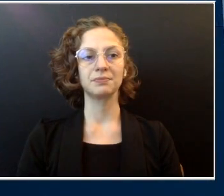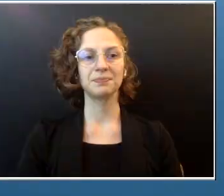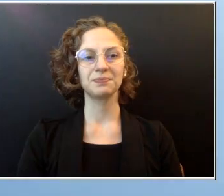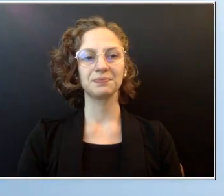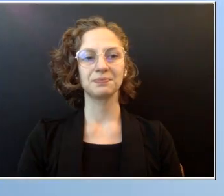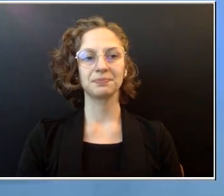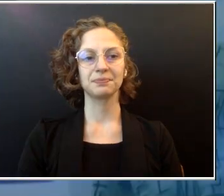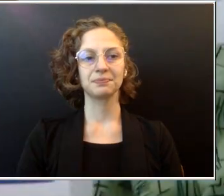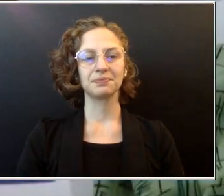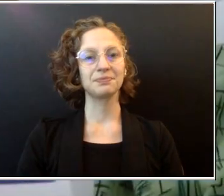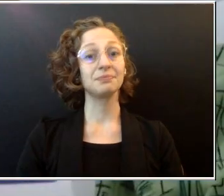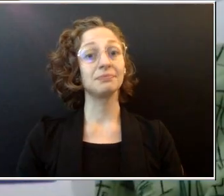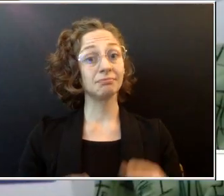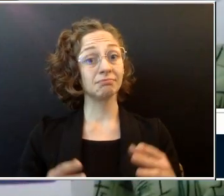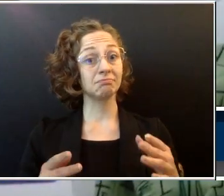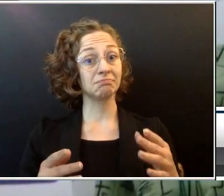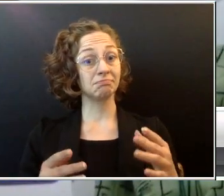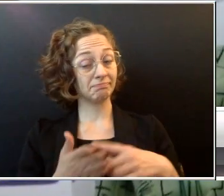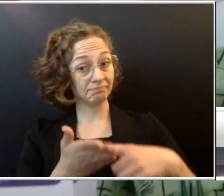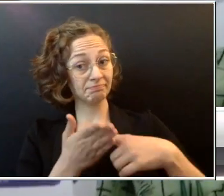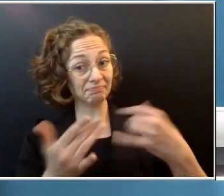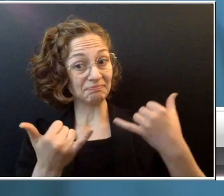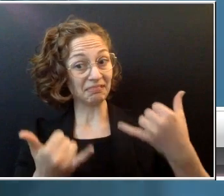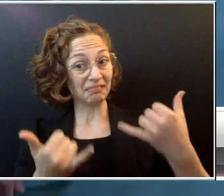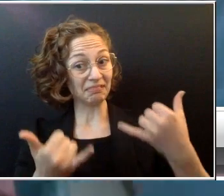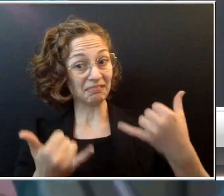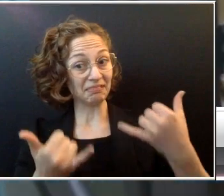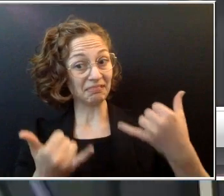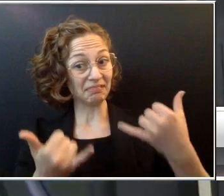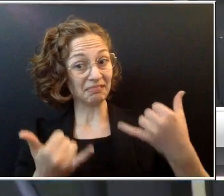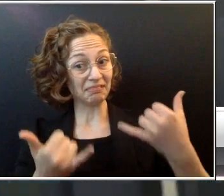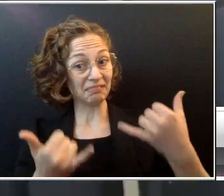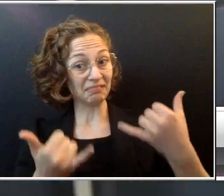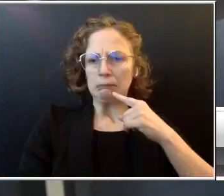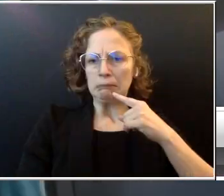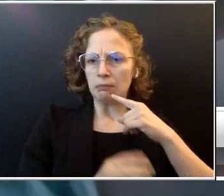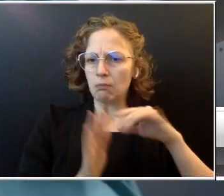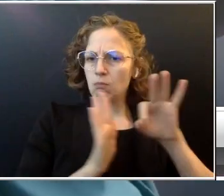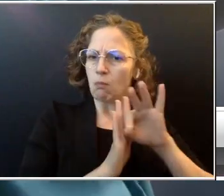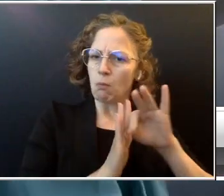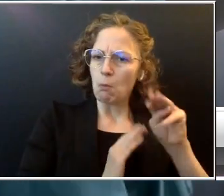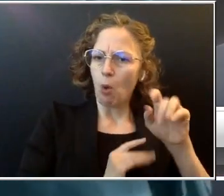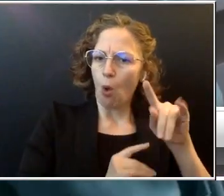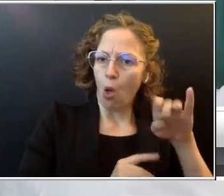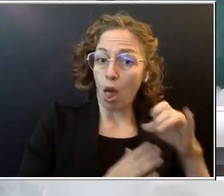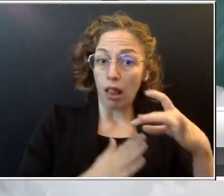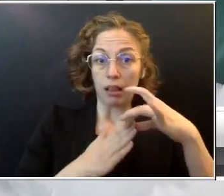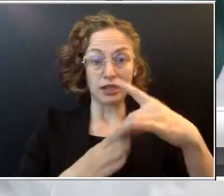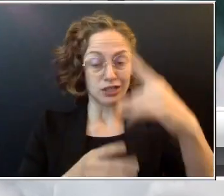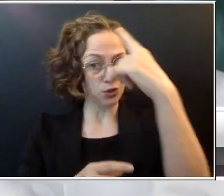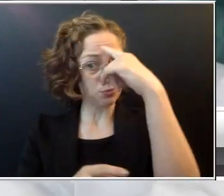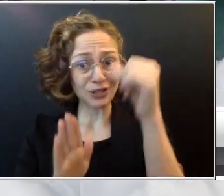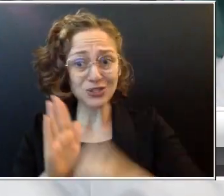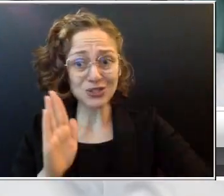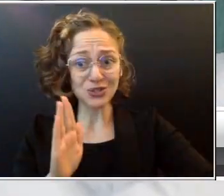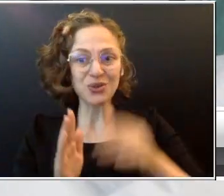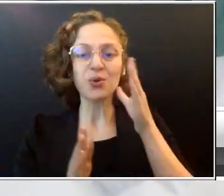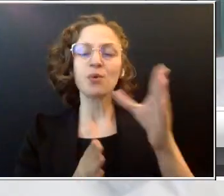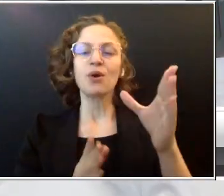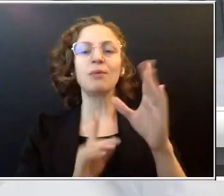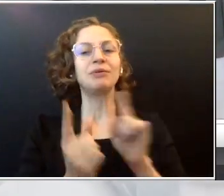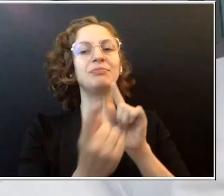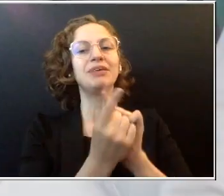Coming up today, a suspicious mole leads to brain surgery. Coming up, a cancer survivor who faced a daunting prognosis. He